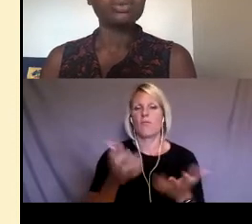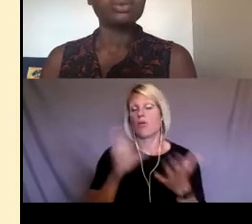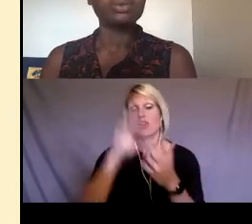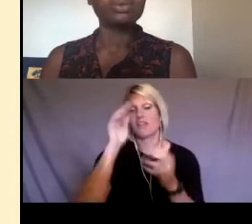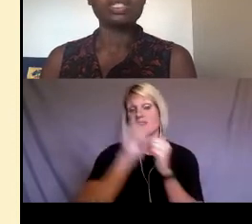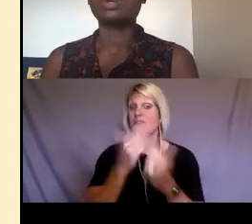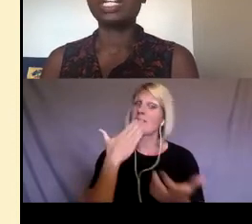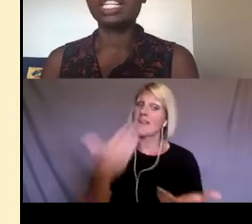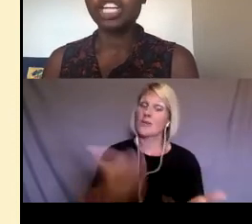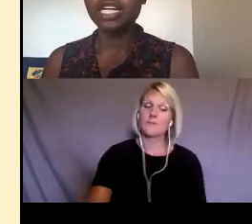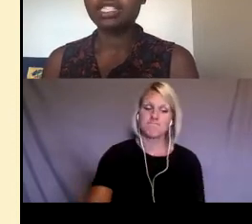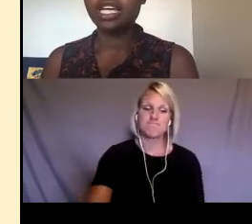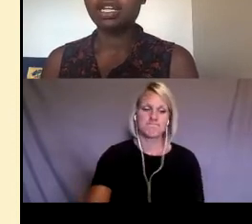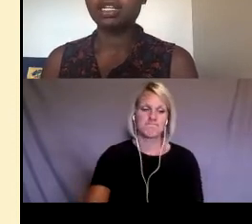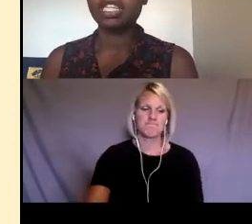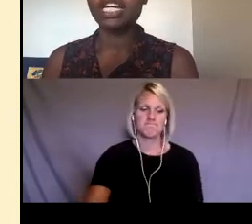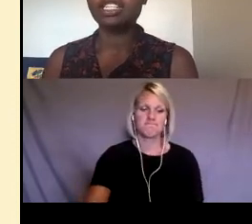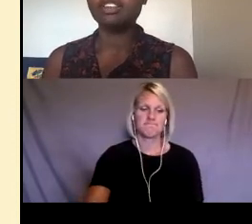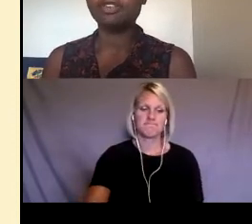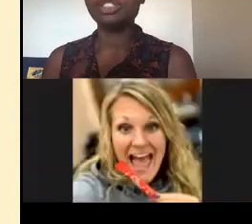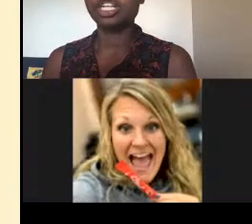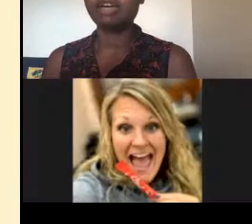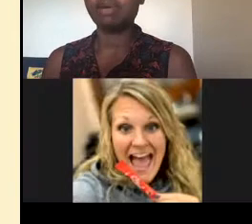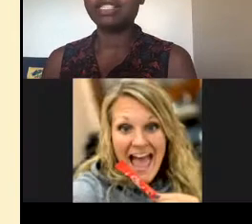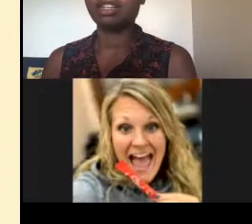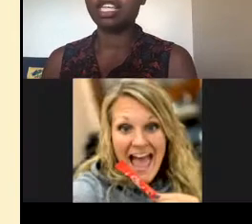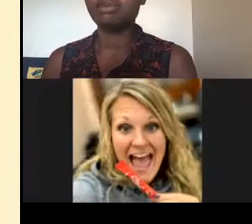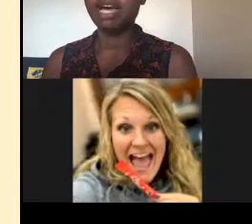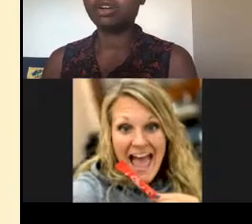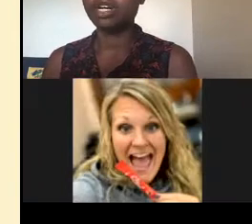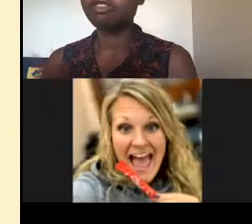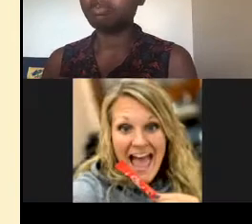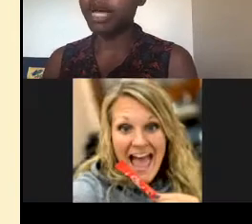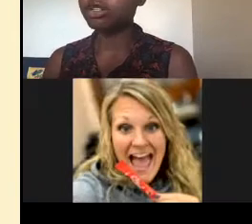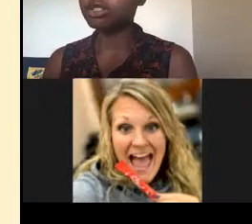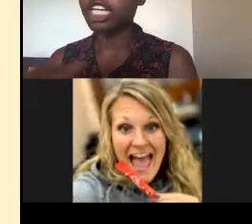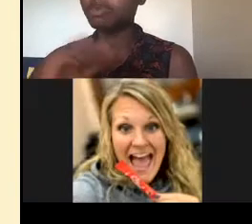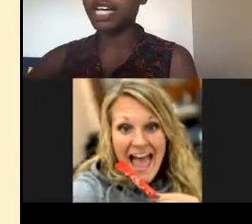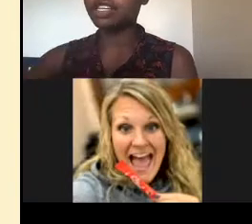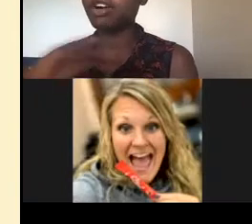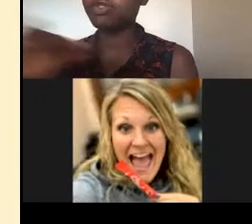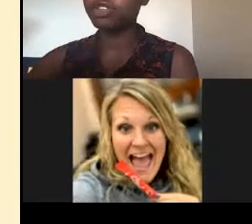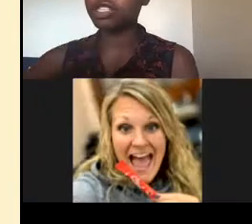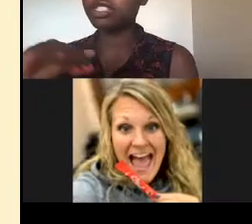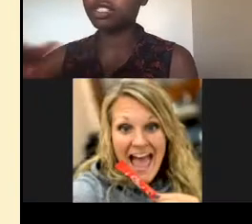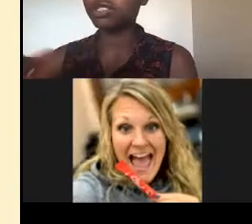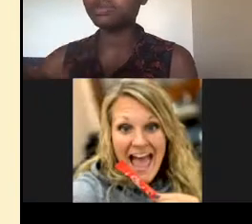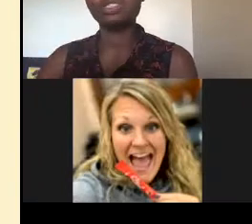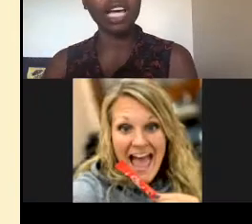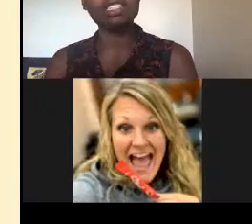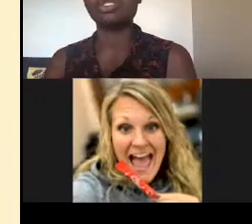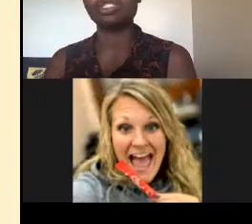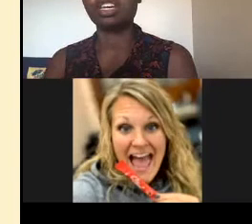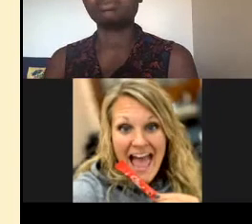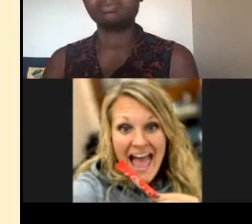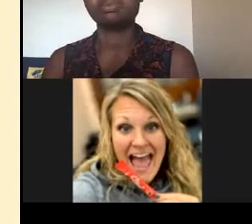Oh, someone in the chat said they differentiate based on the amount of metal that's passing over the sensor. So